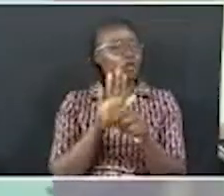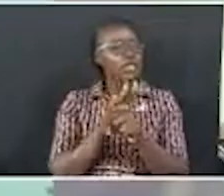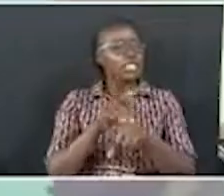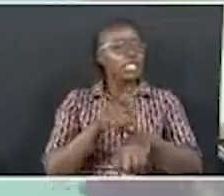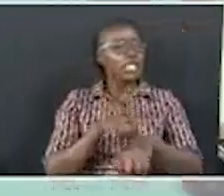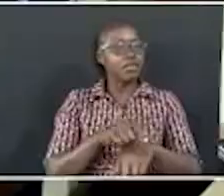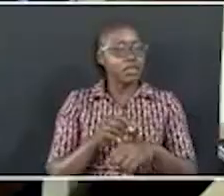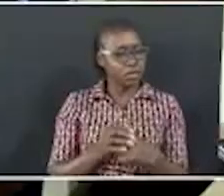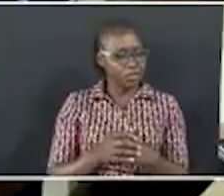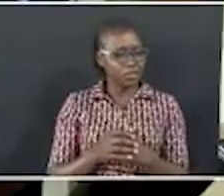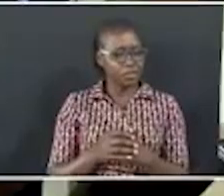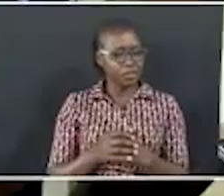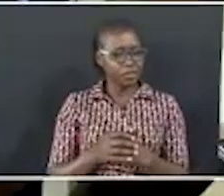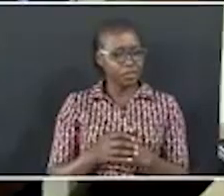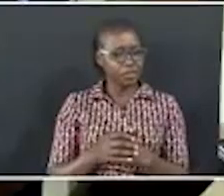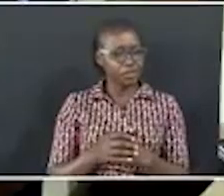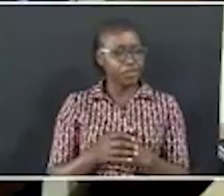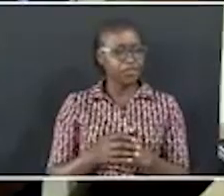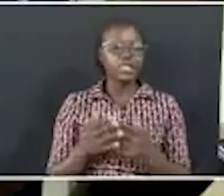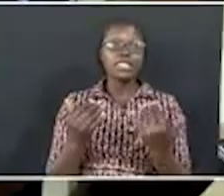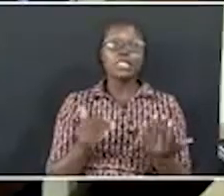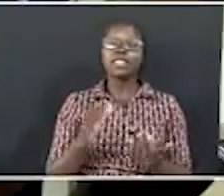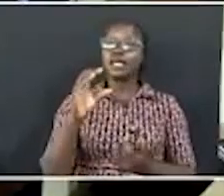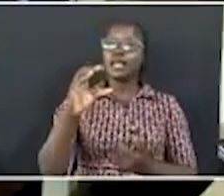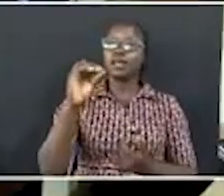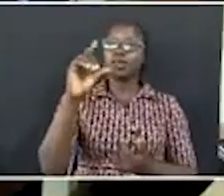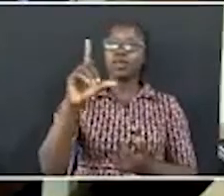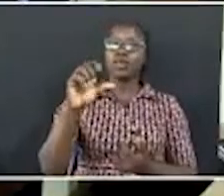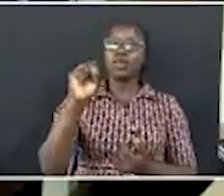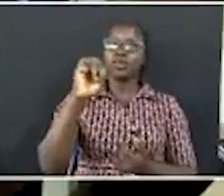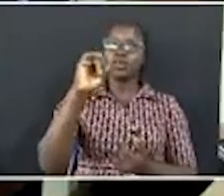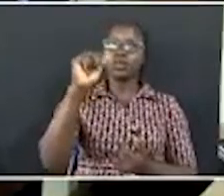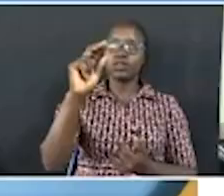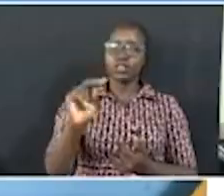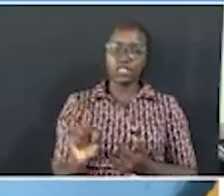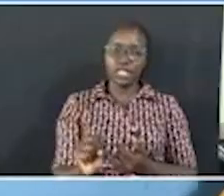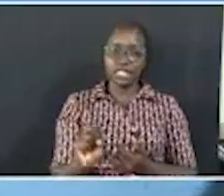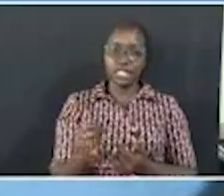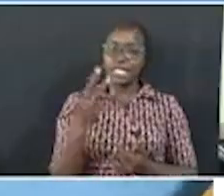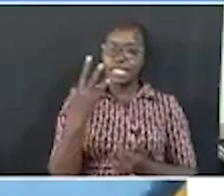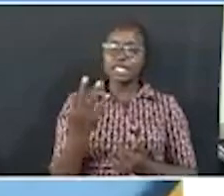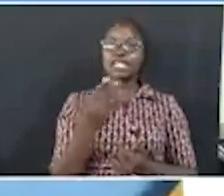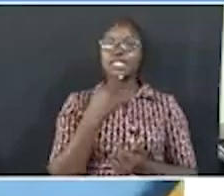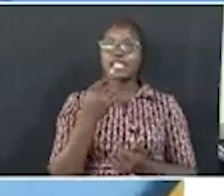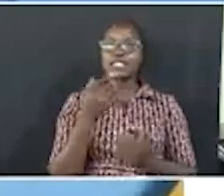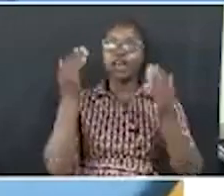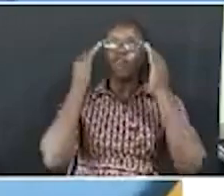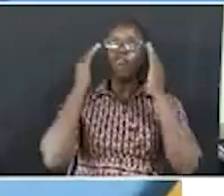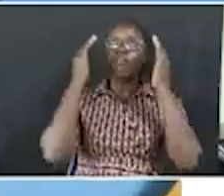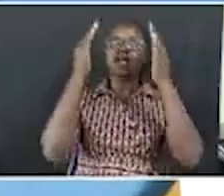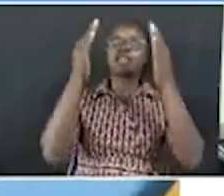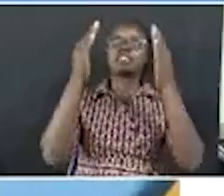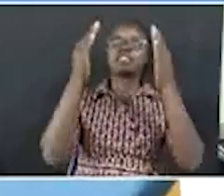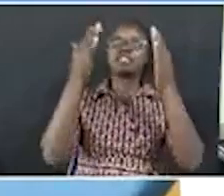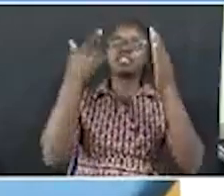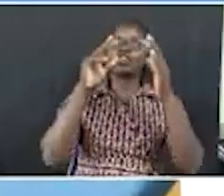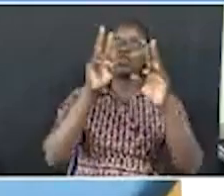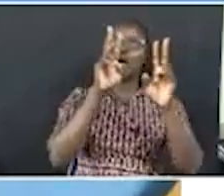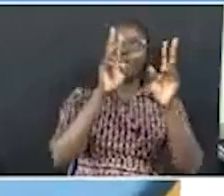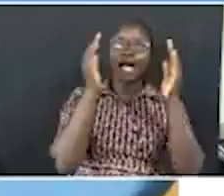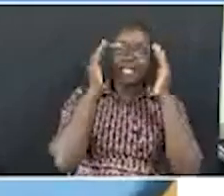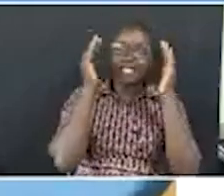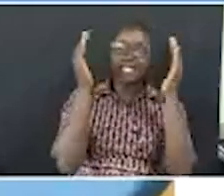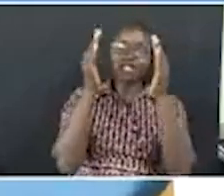times, now Colossians 3 is fulfilled where it says that focus your